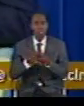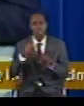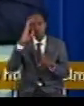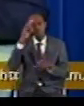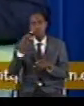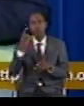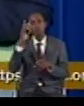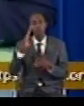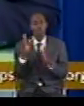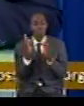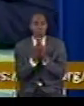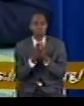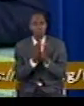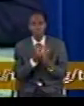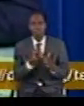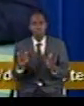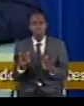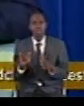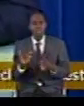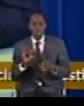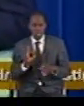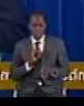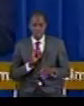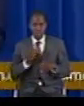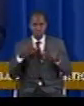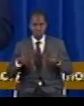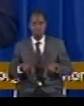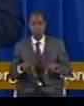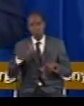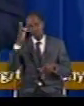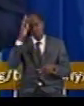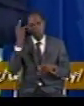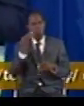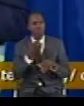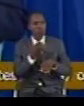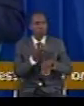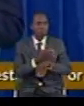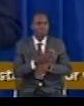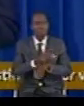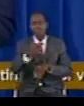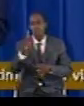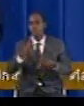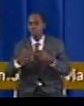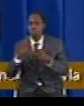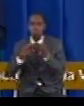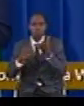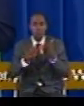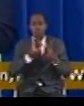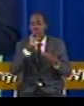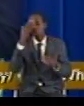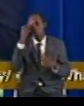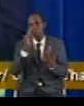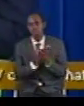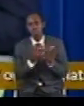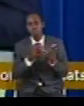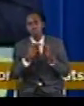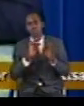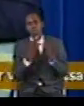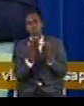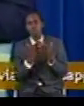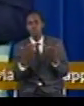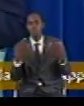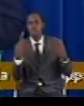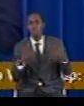I was encouraging the people, check yourself. I never knew that even in my family, the miracle has happened. Praise the Lord. It was after the